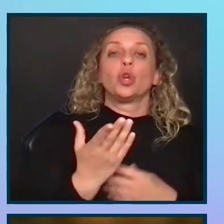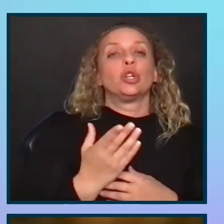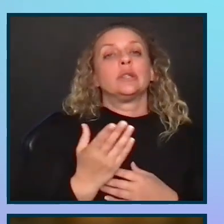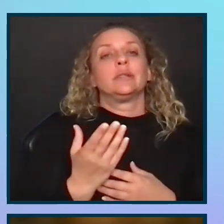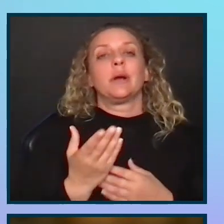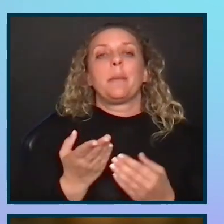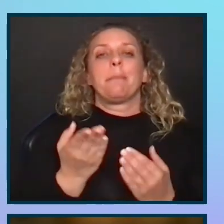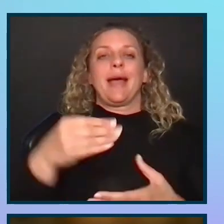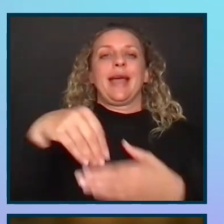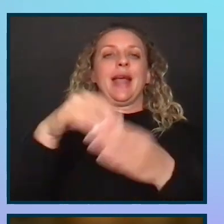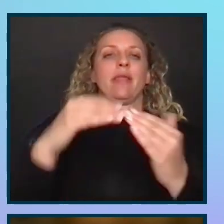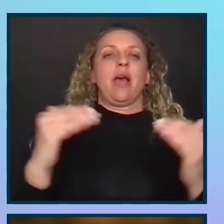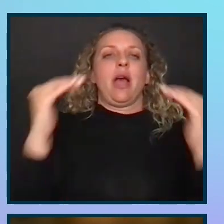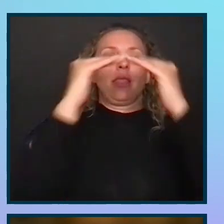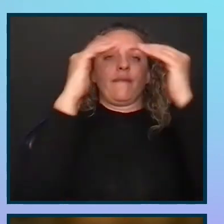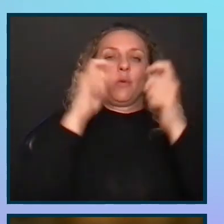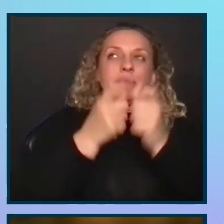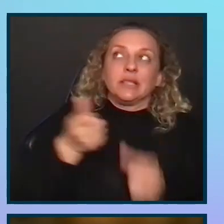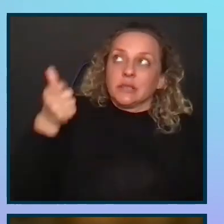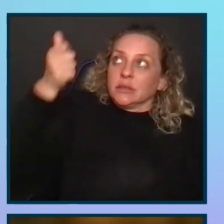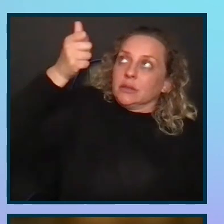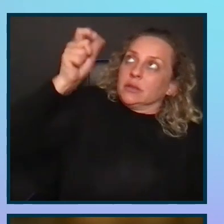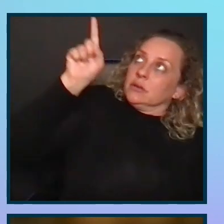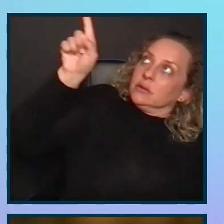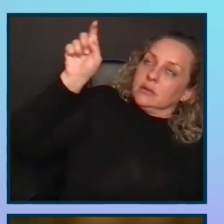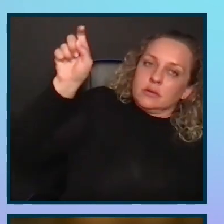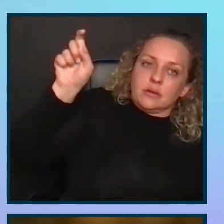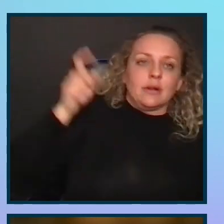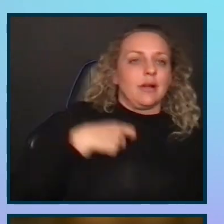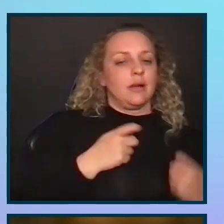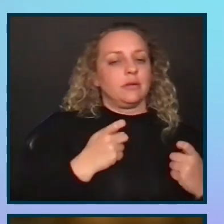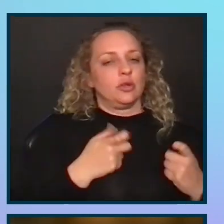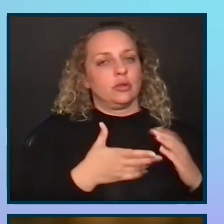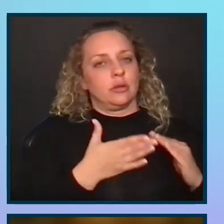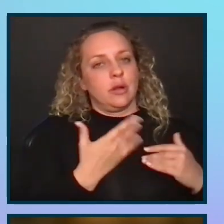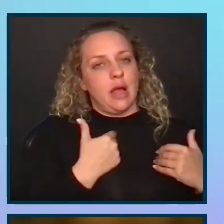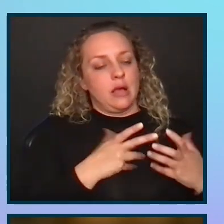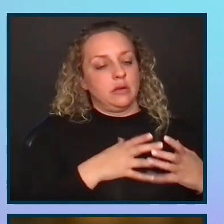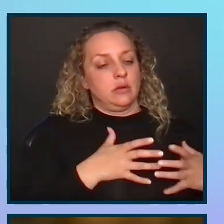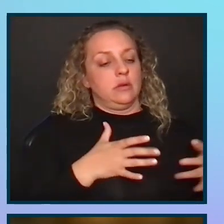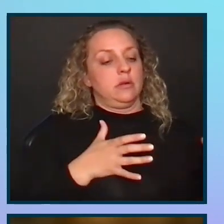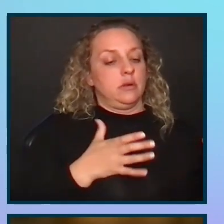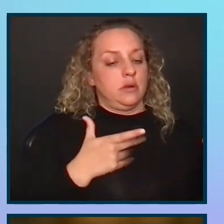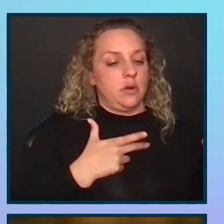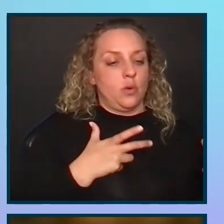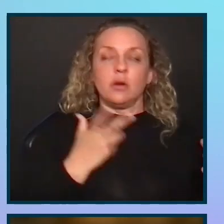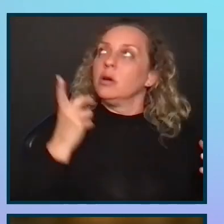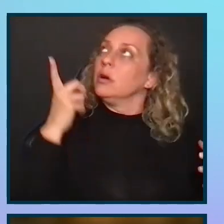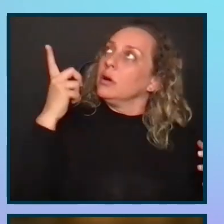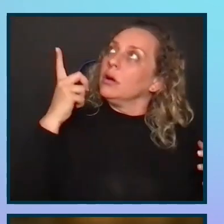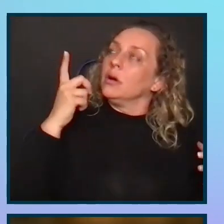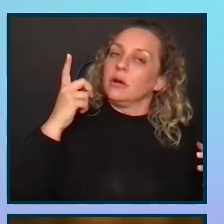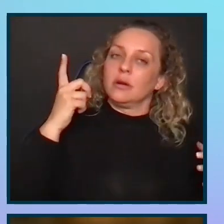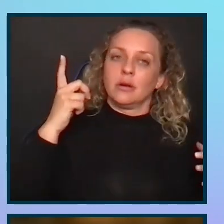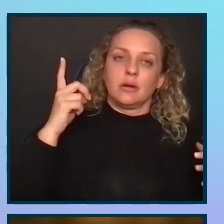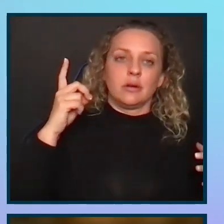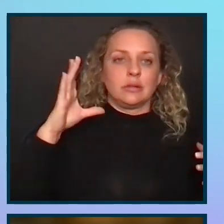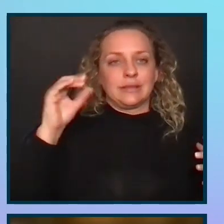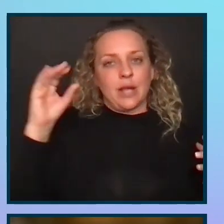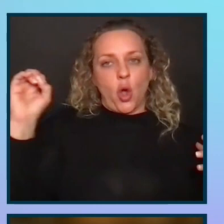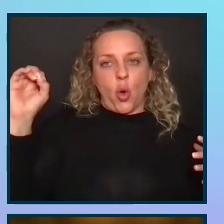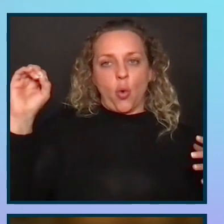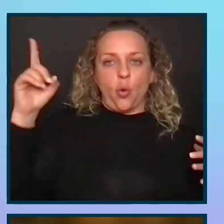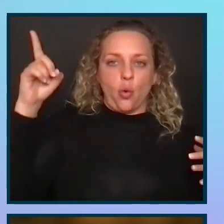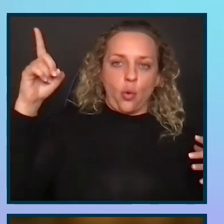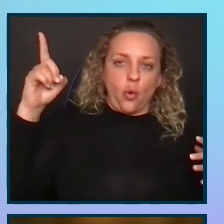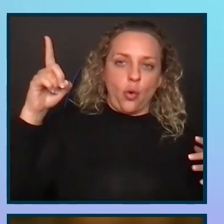at the highest level. Really, as the strategic accessibility program matures, we get buy-in from C-level executives. We get buy-in